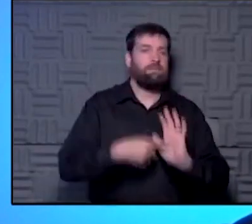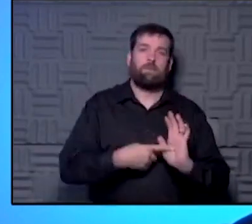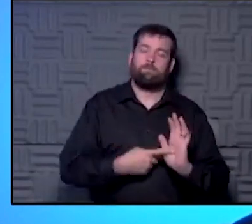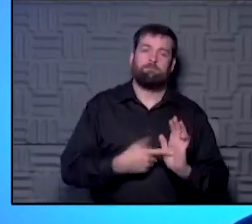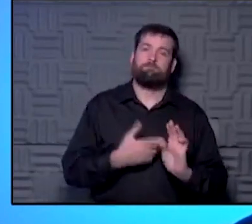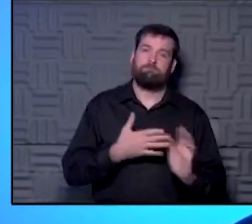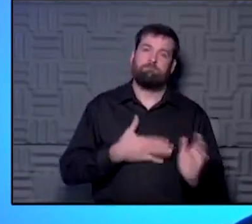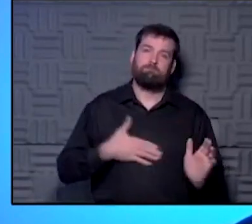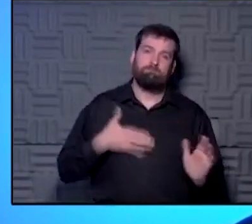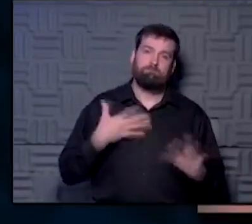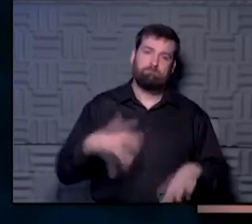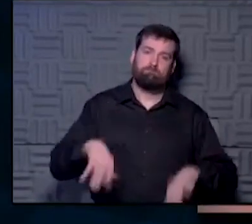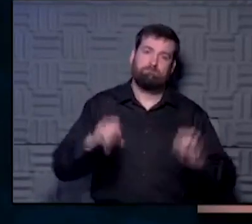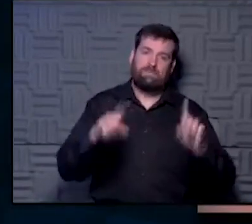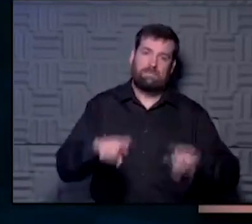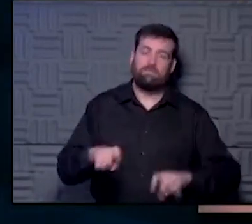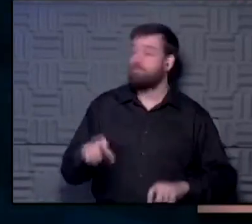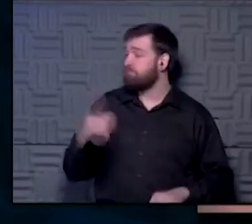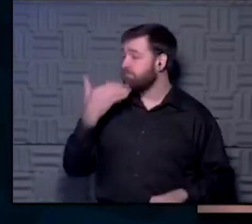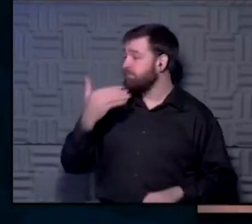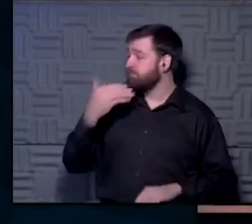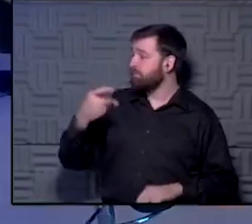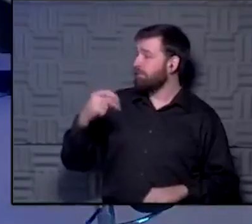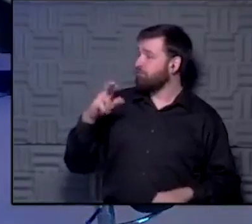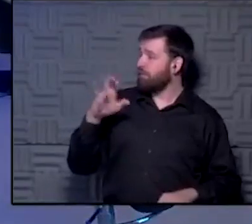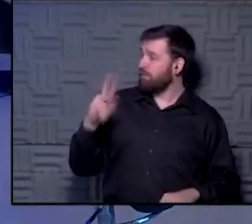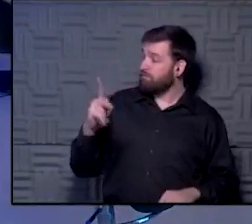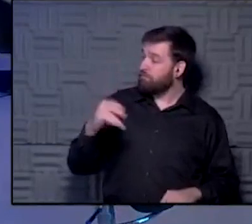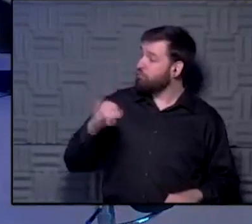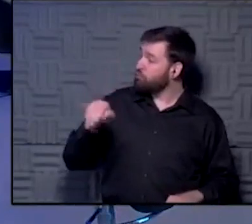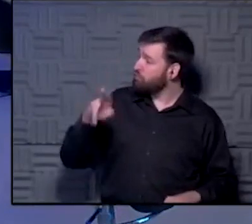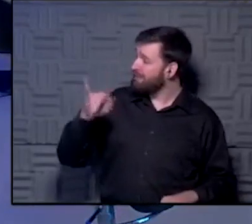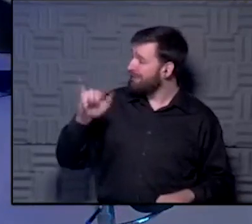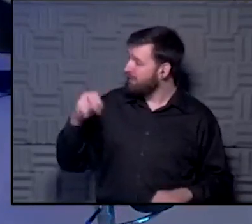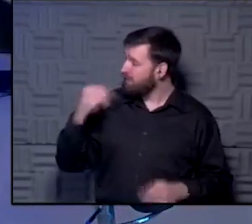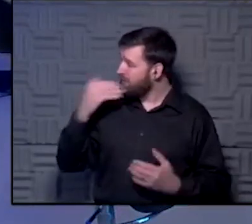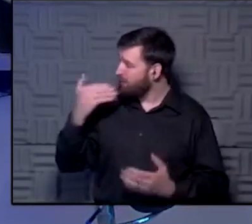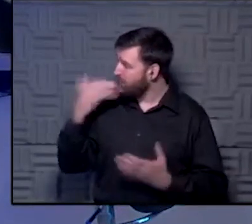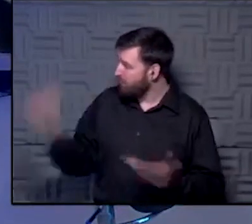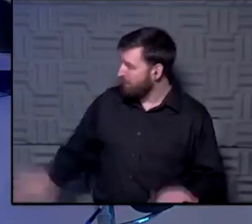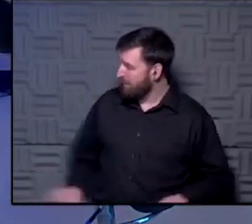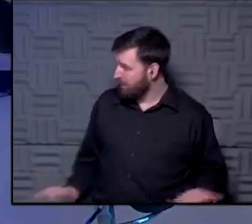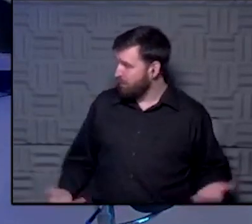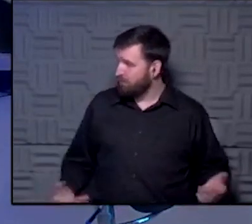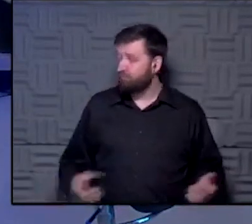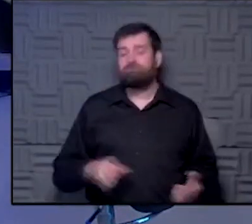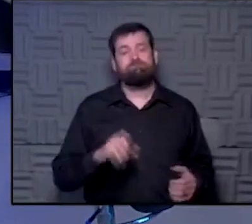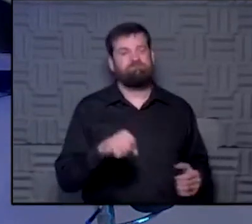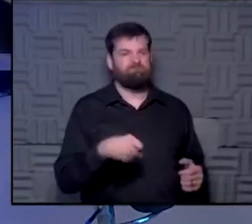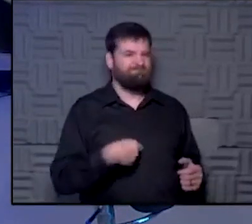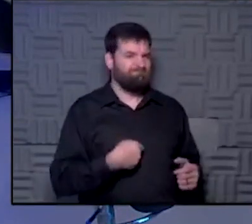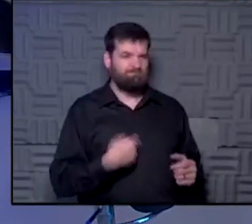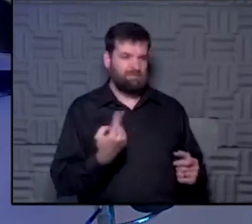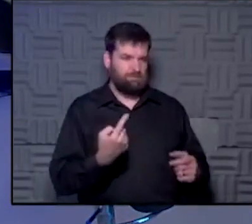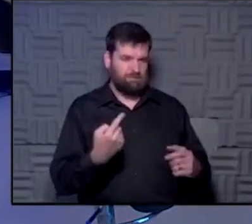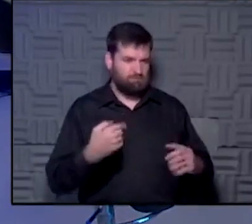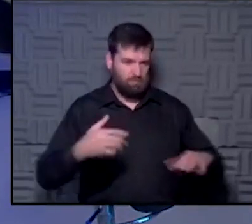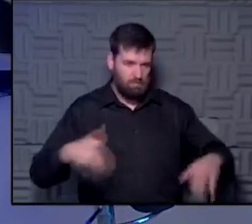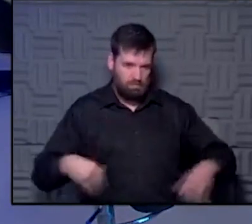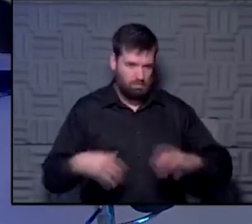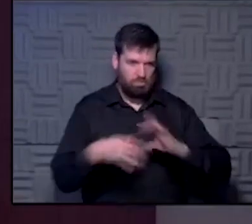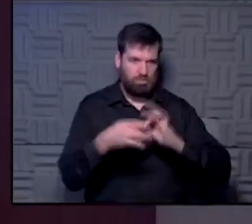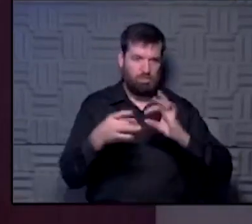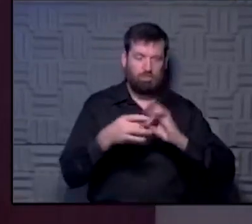tested. Thank you, Patrick. Juliann, thank you for being here. What are your final thoughts? Absolutely. Something we didn't touch on today, but that I would